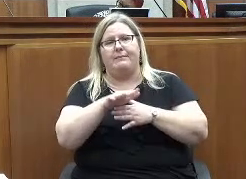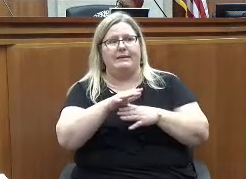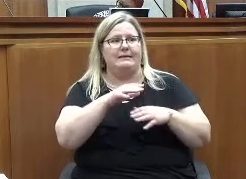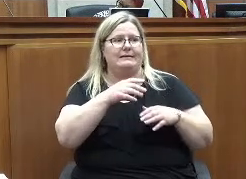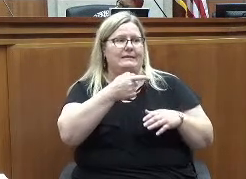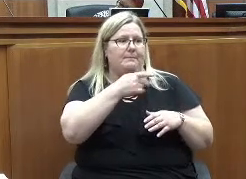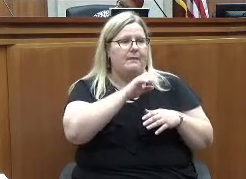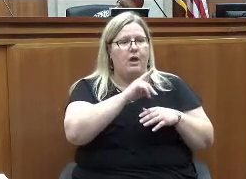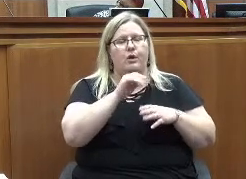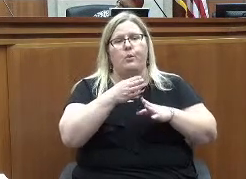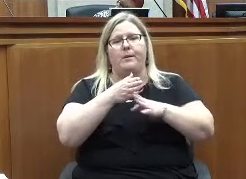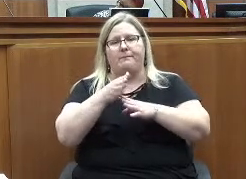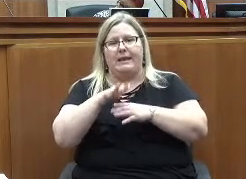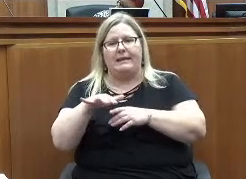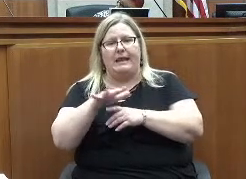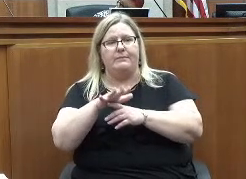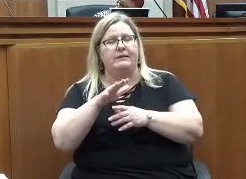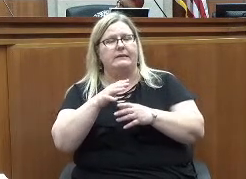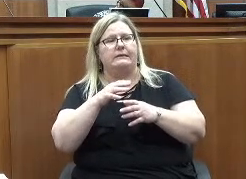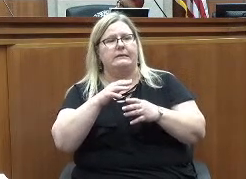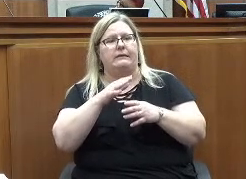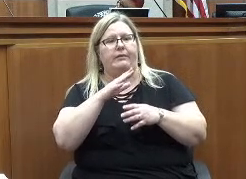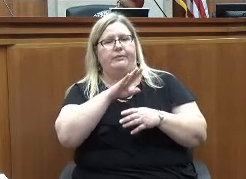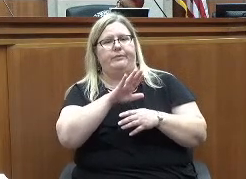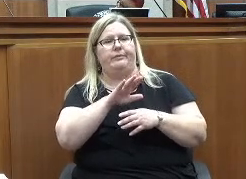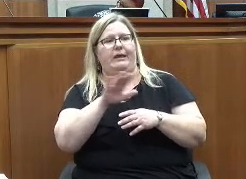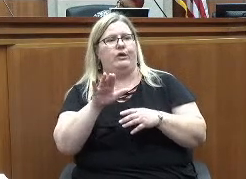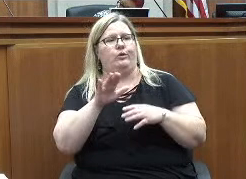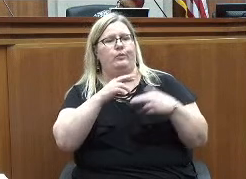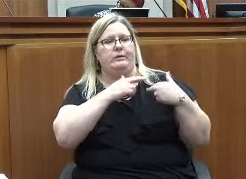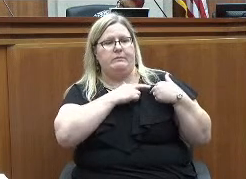the main campus is responsible